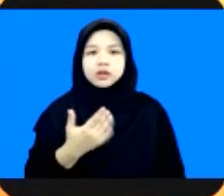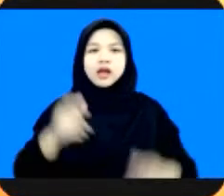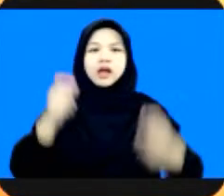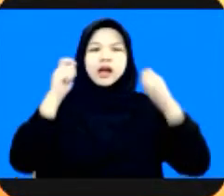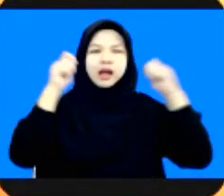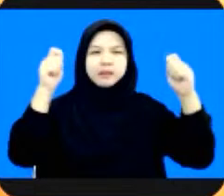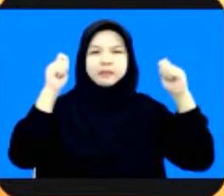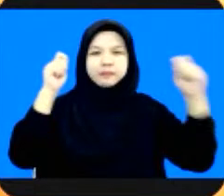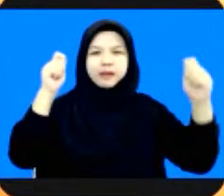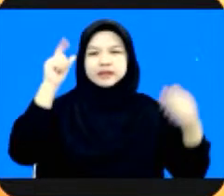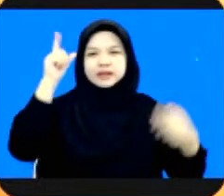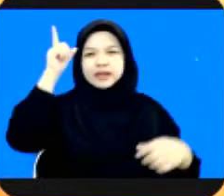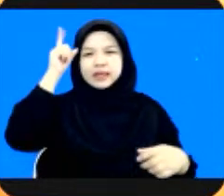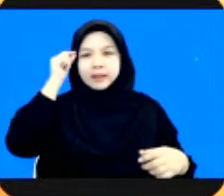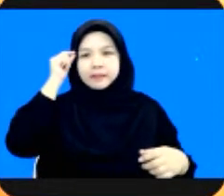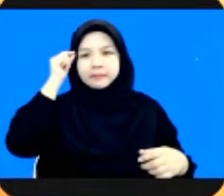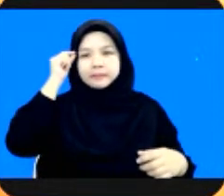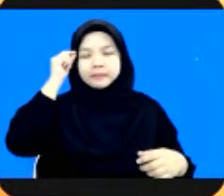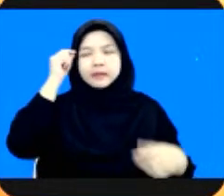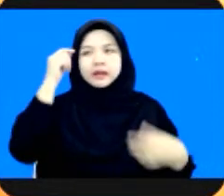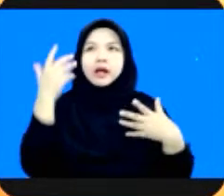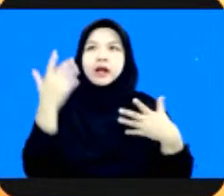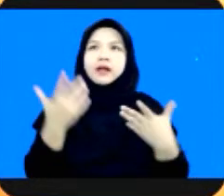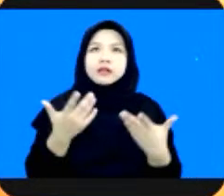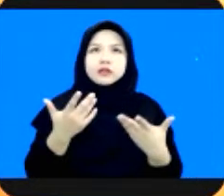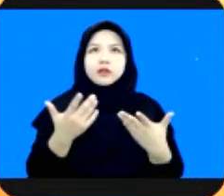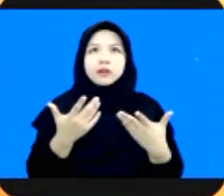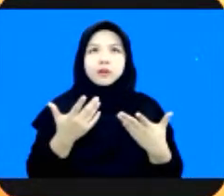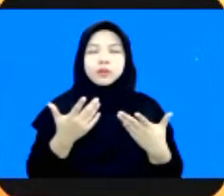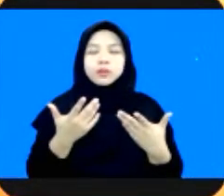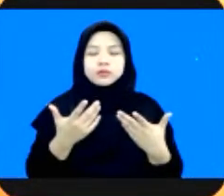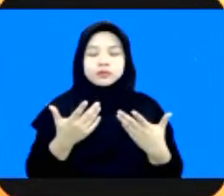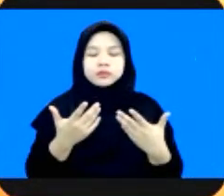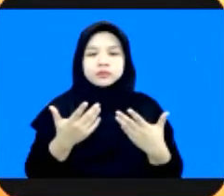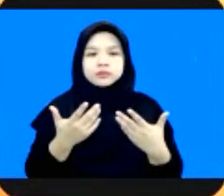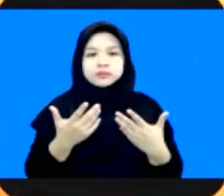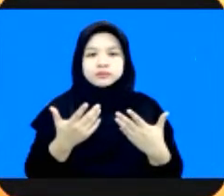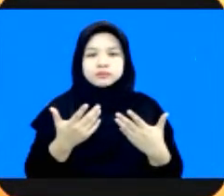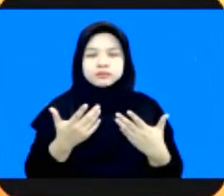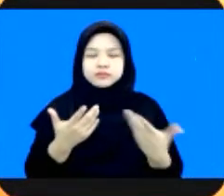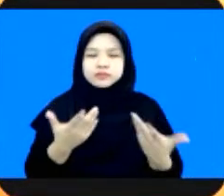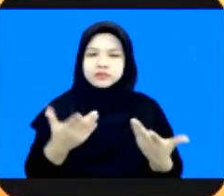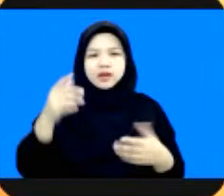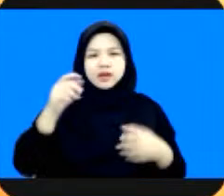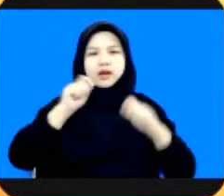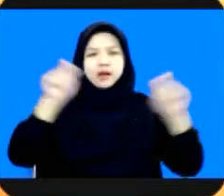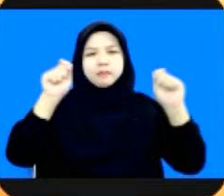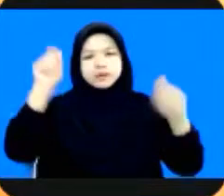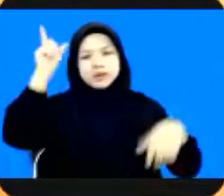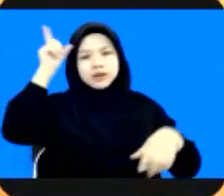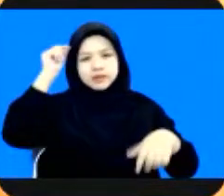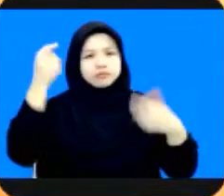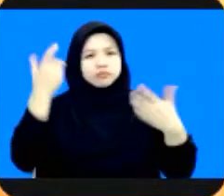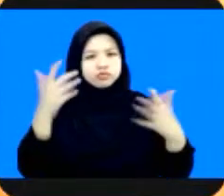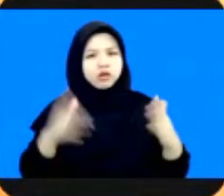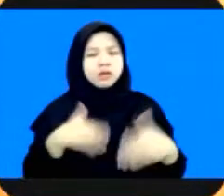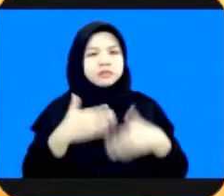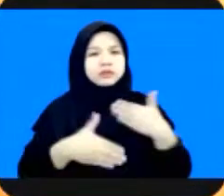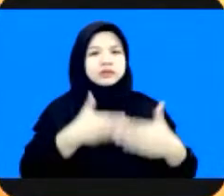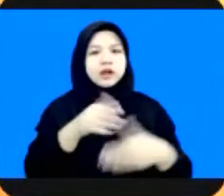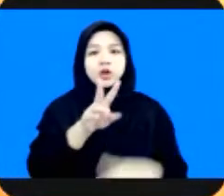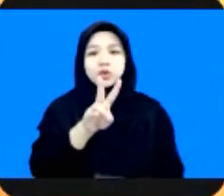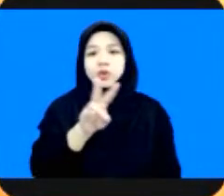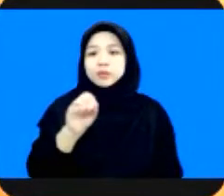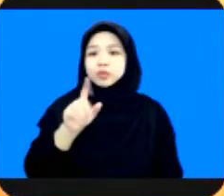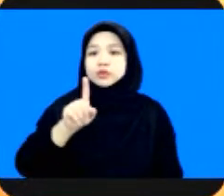the election authority is already happened in 2019, and I think and I am afraid it will